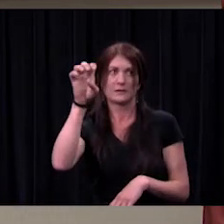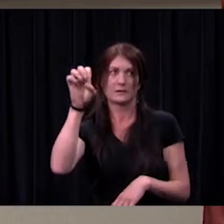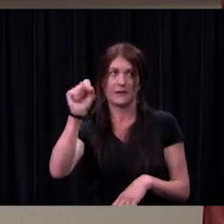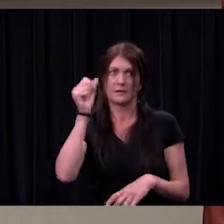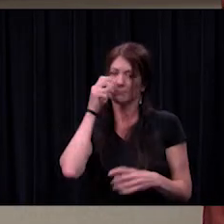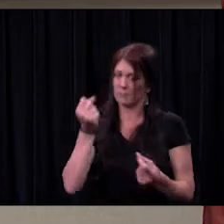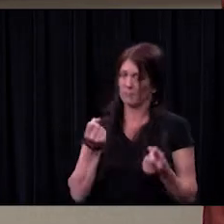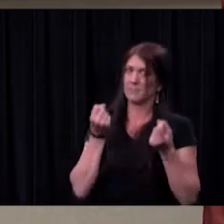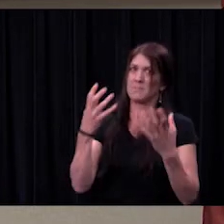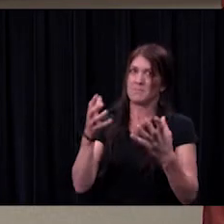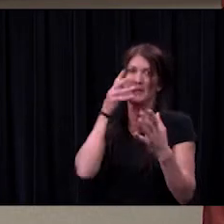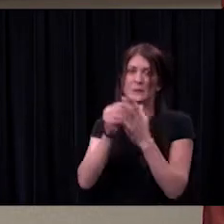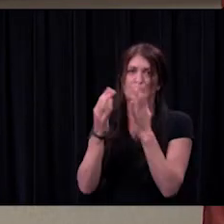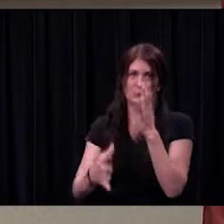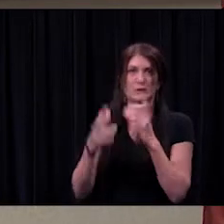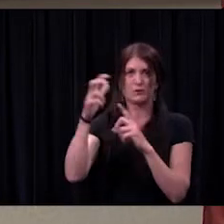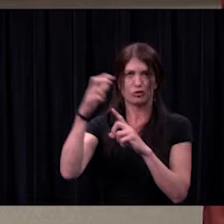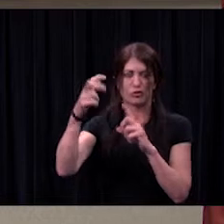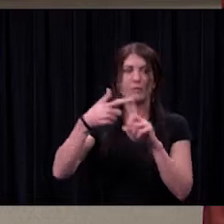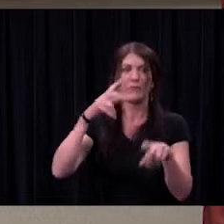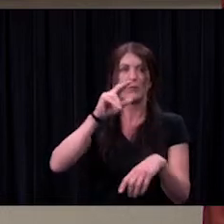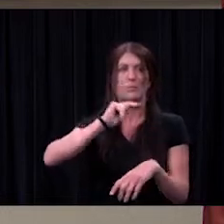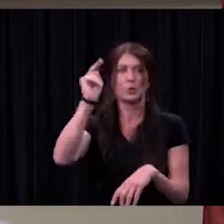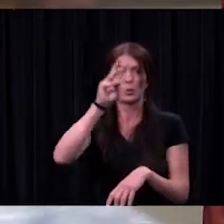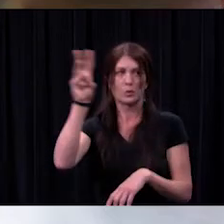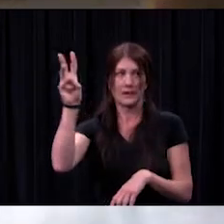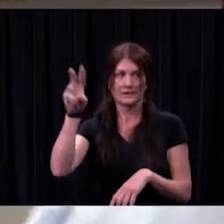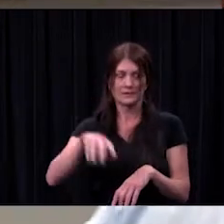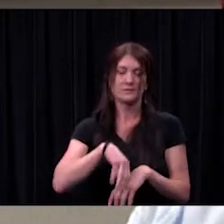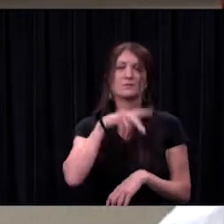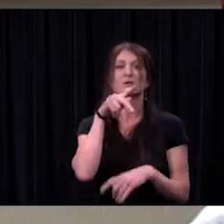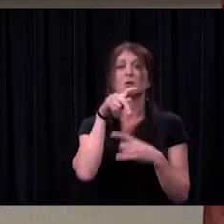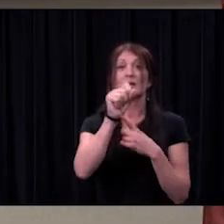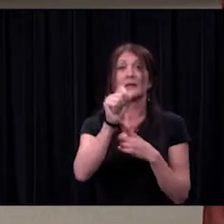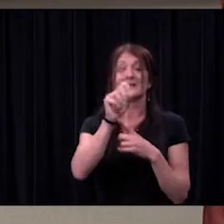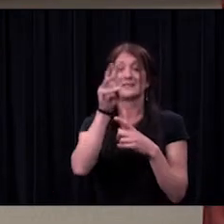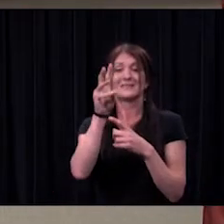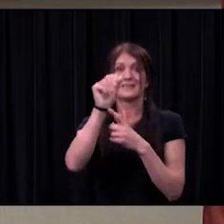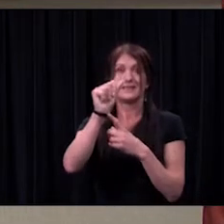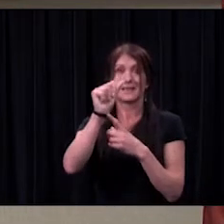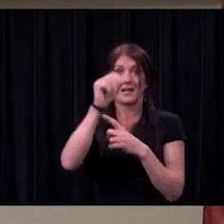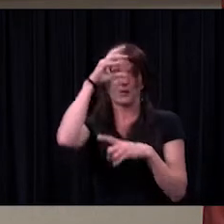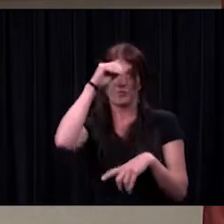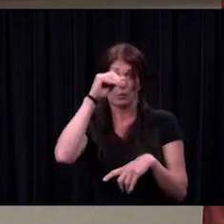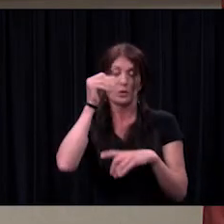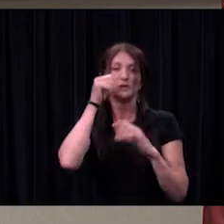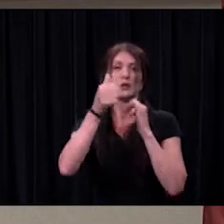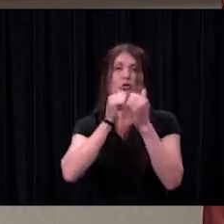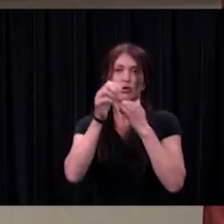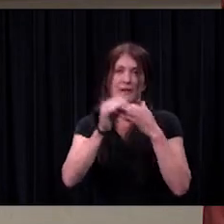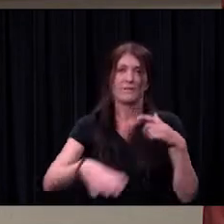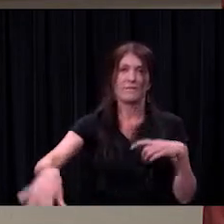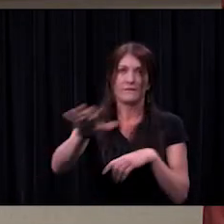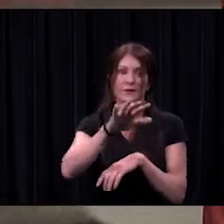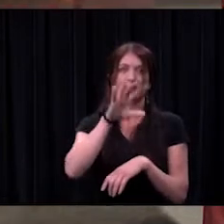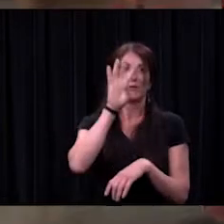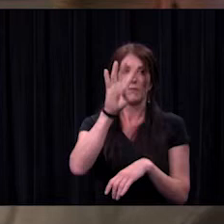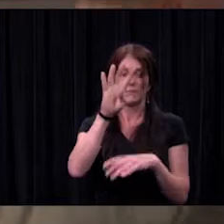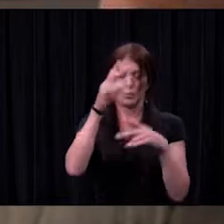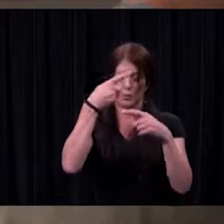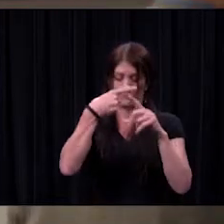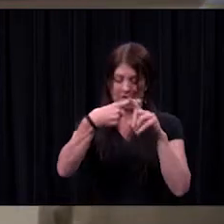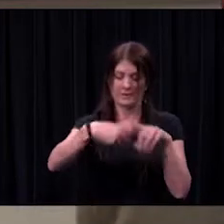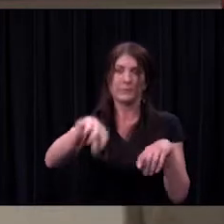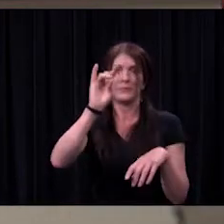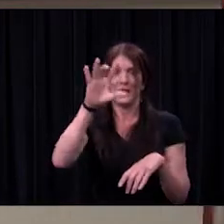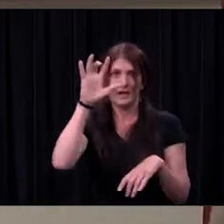great year. The Kansas 6A State Boys Track and Field 4x800 meter relay team of Braden Beard,